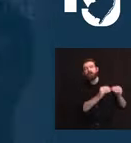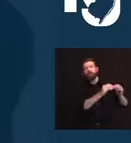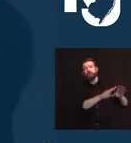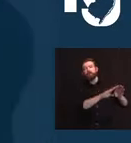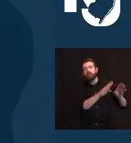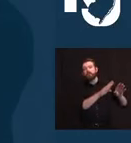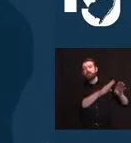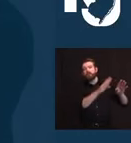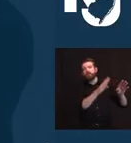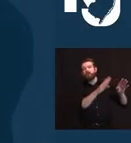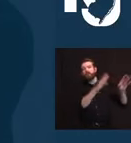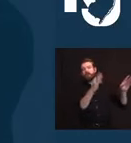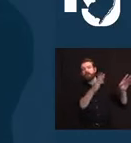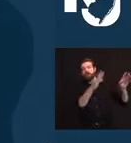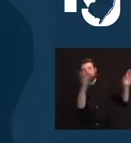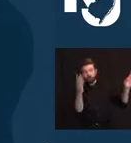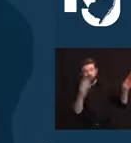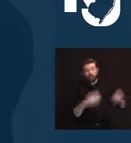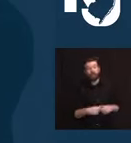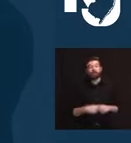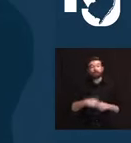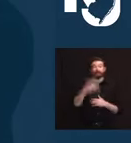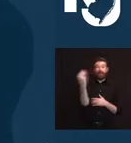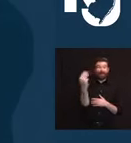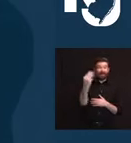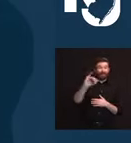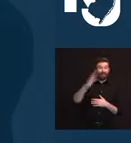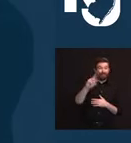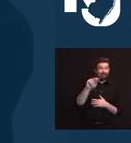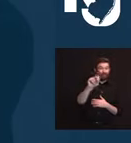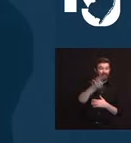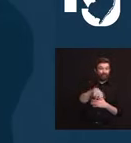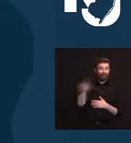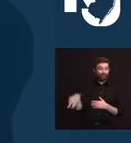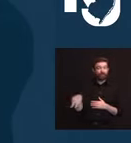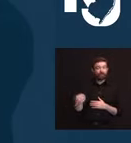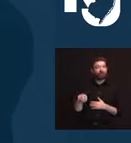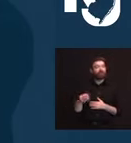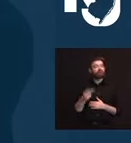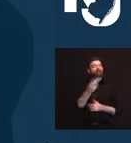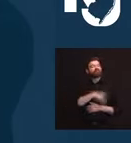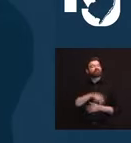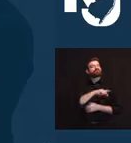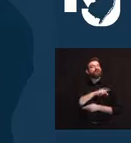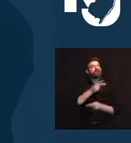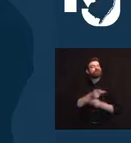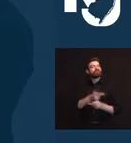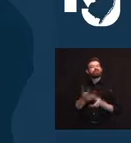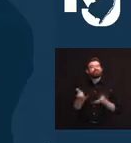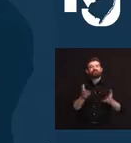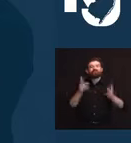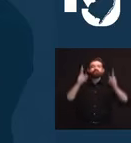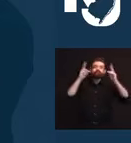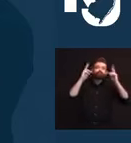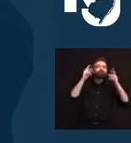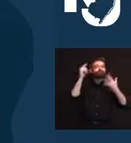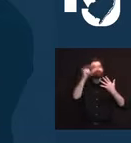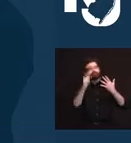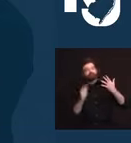will resume, and today I'll be signing an executive order to formally allow them to do so with an enormous amount of